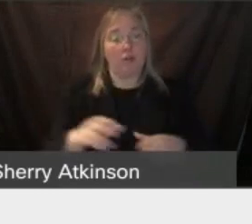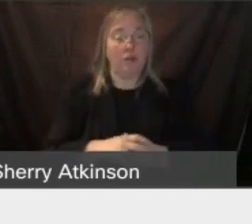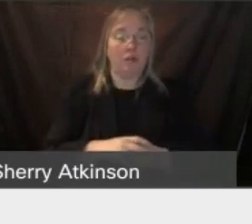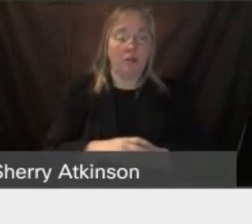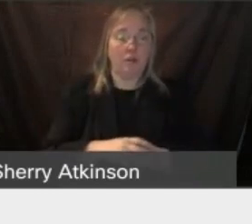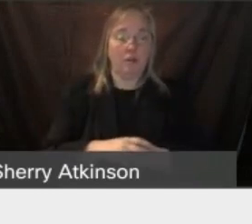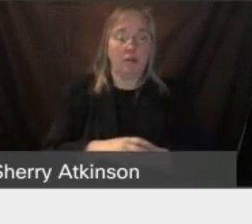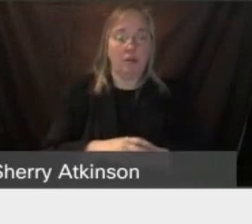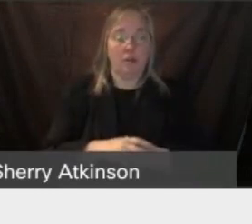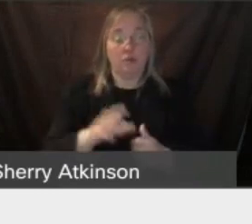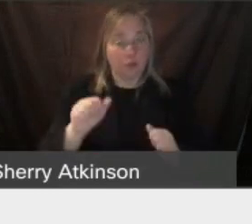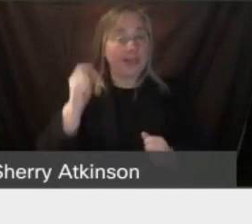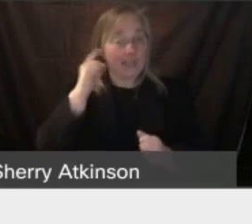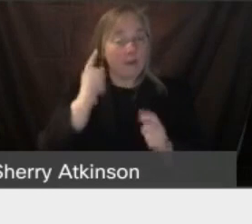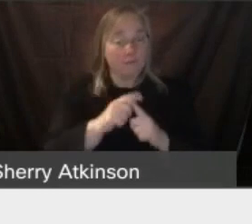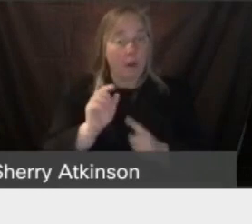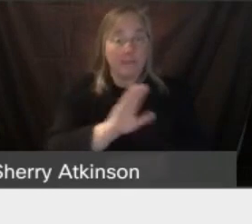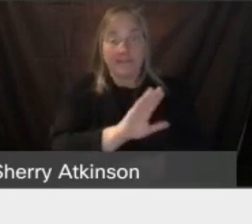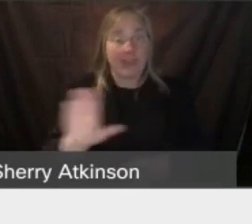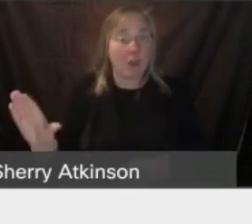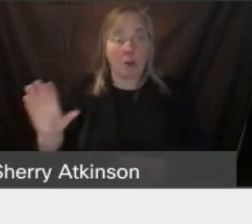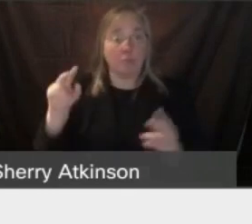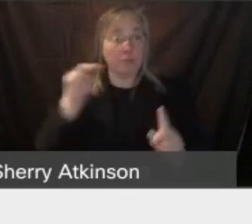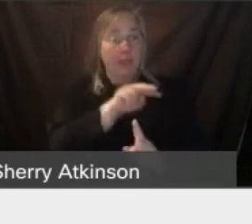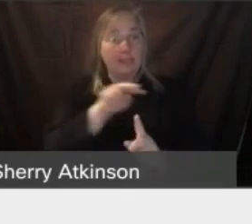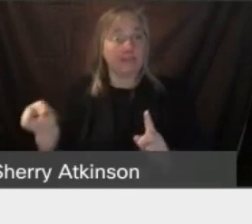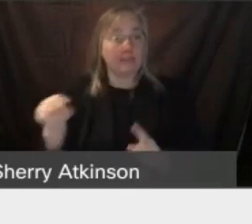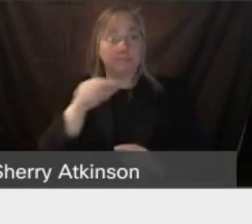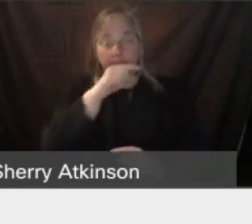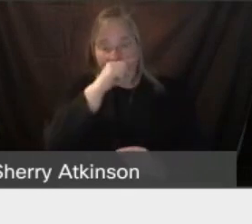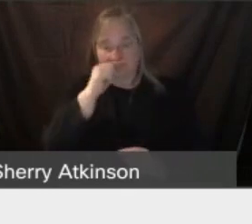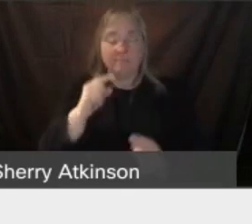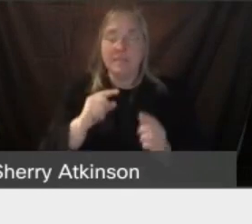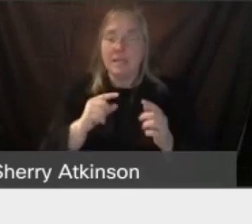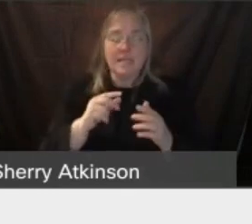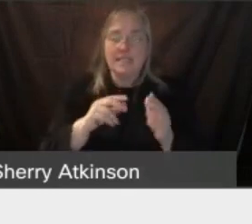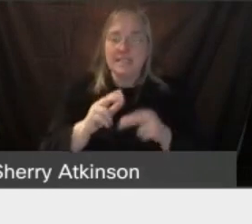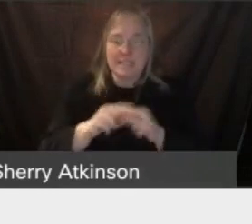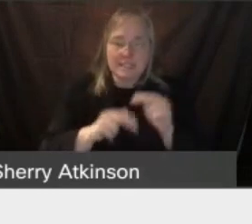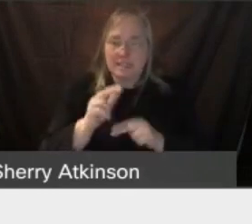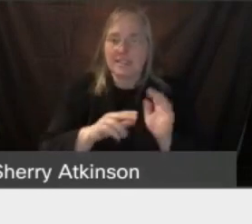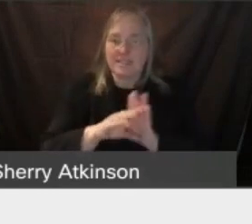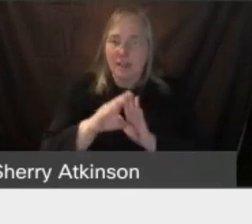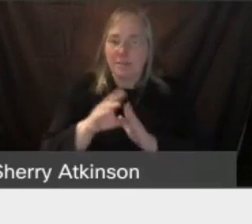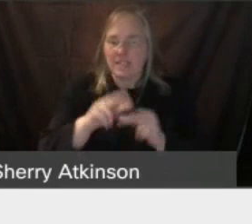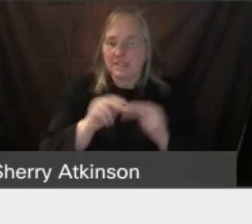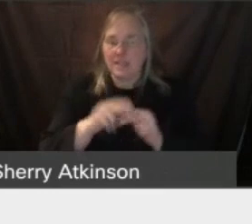so you get to hear from their perspective, you know, development and how to do development, how development works